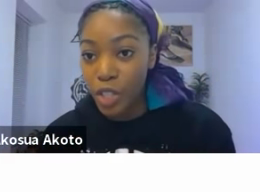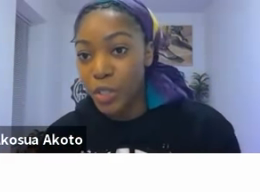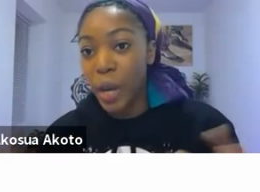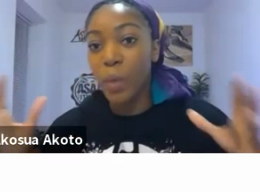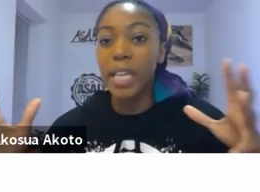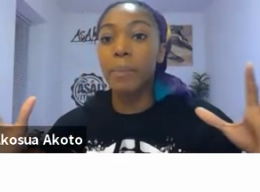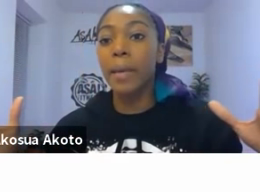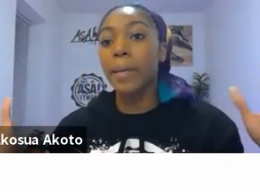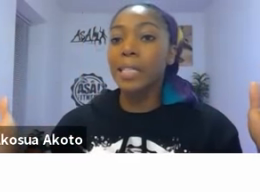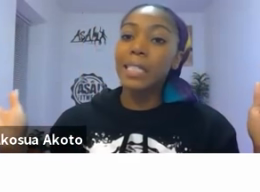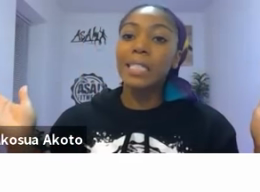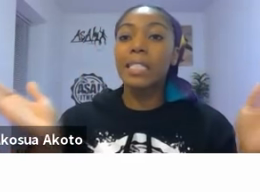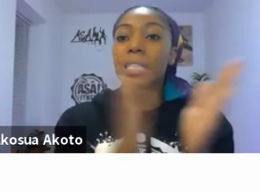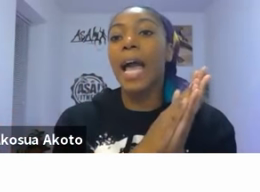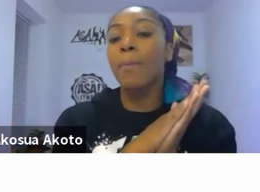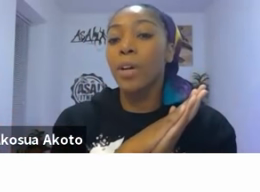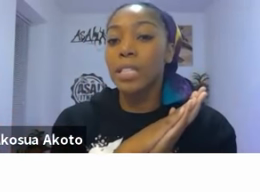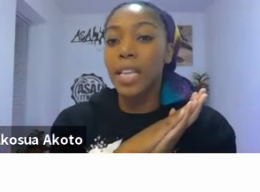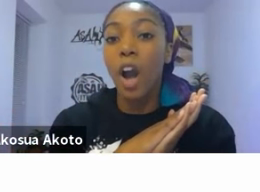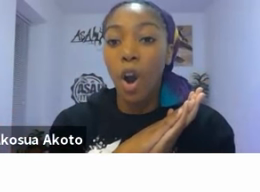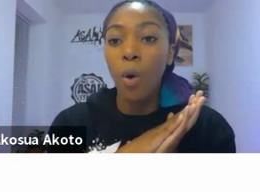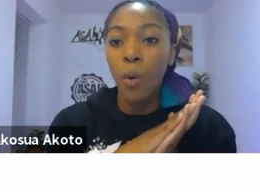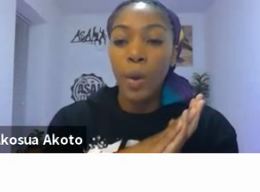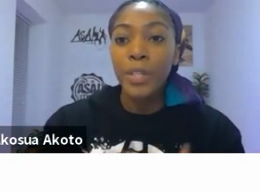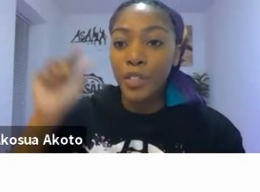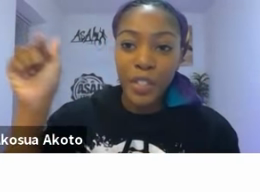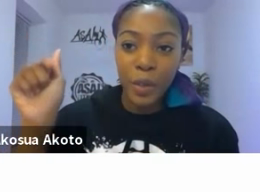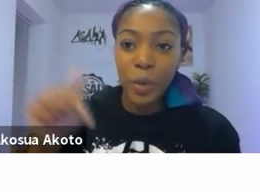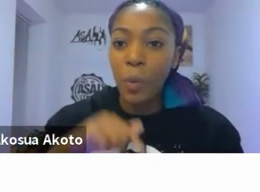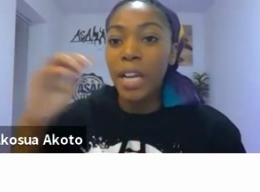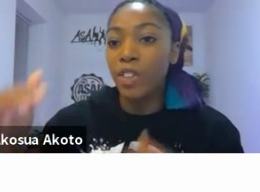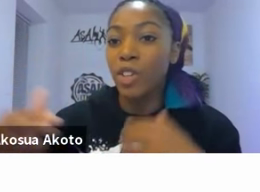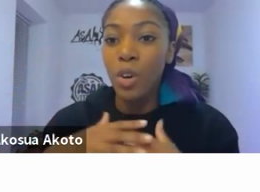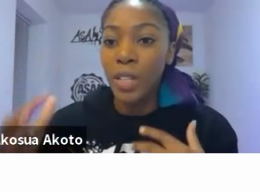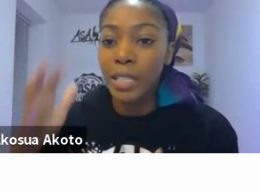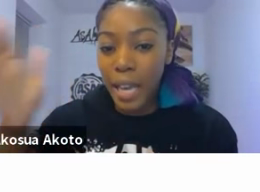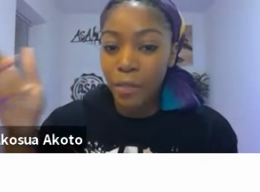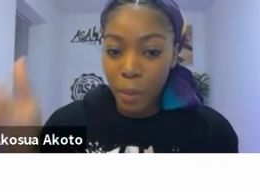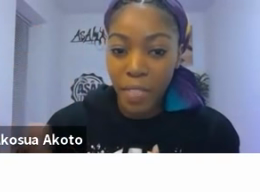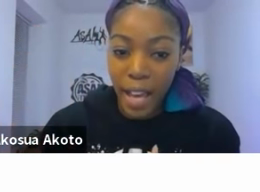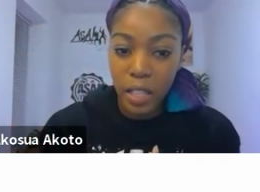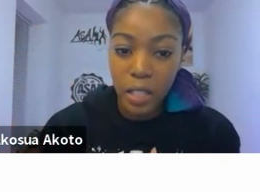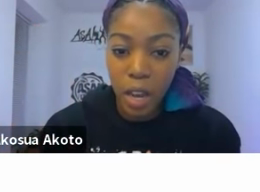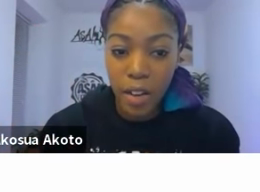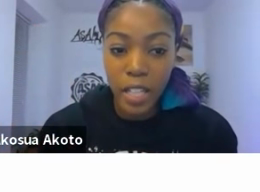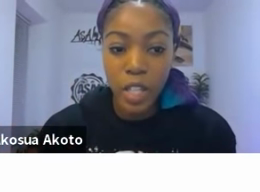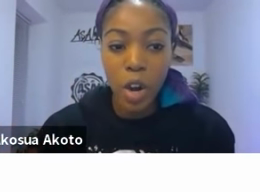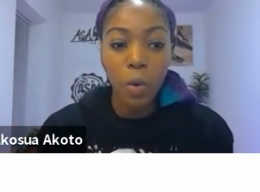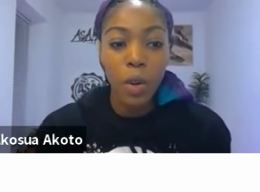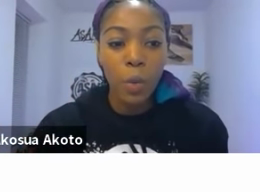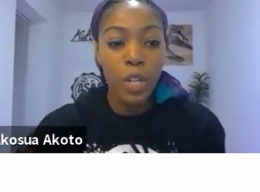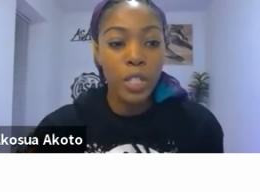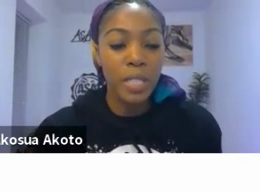specific culture that we can maybe slap on and say, oh, beat your feet, or whatever go-go dance came from that. All right,